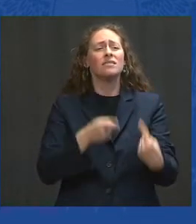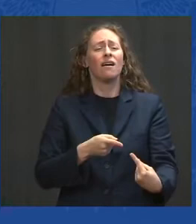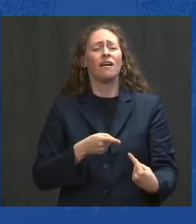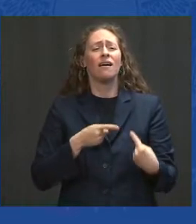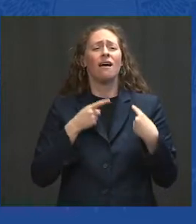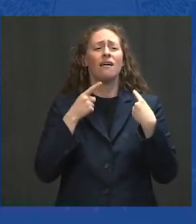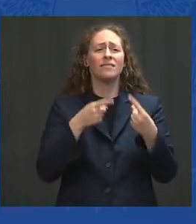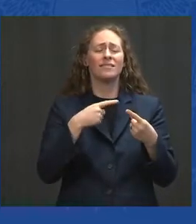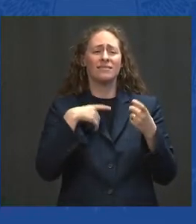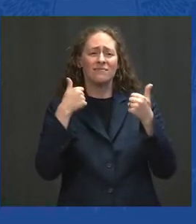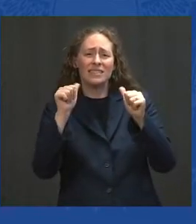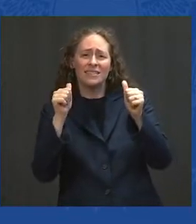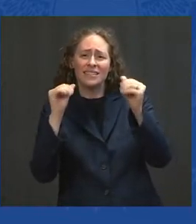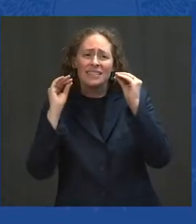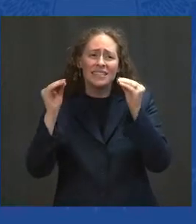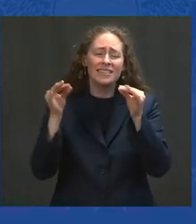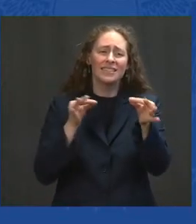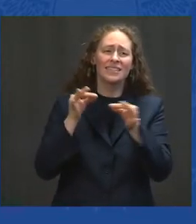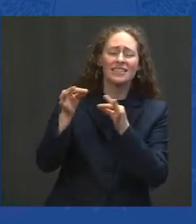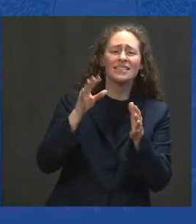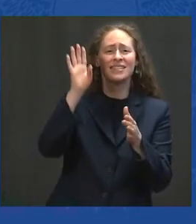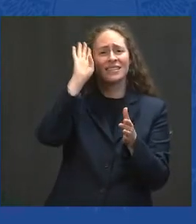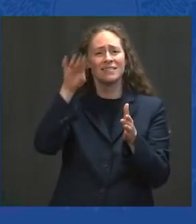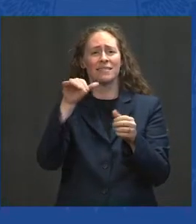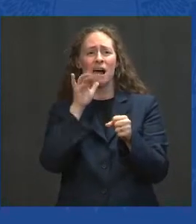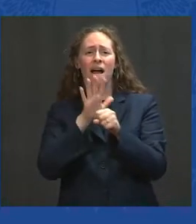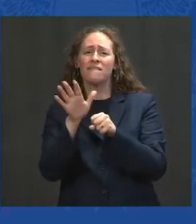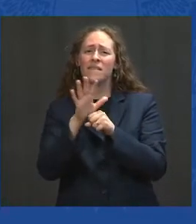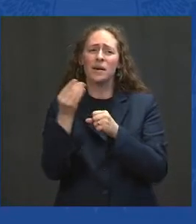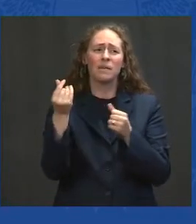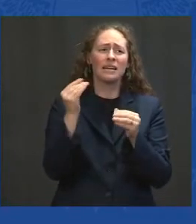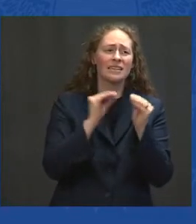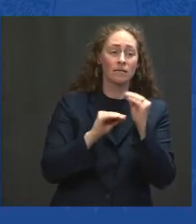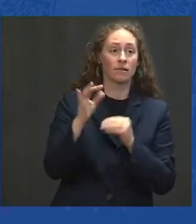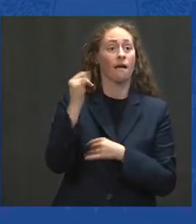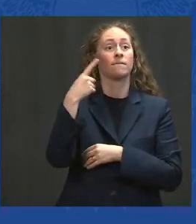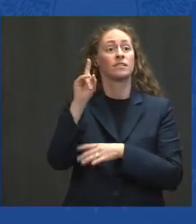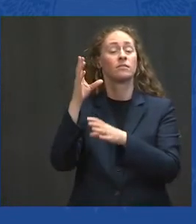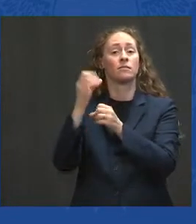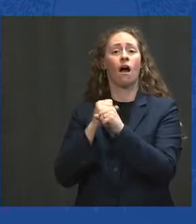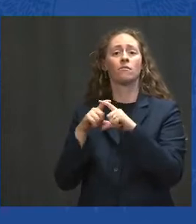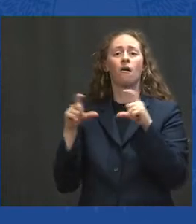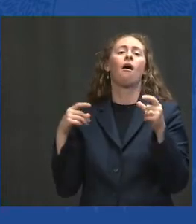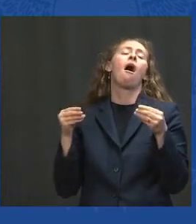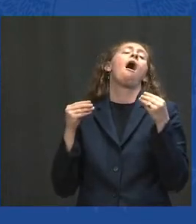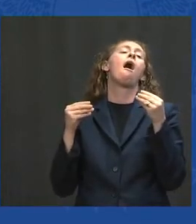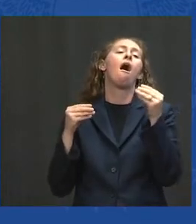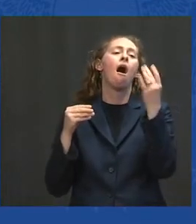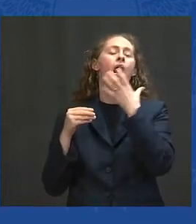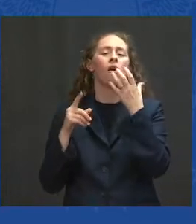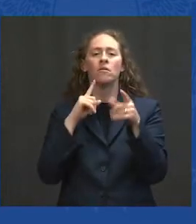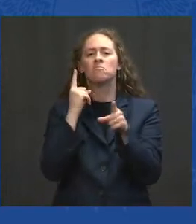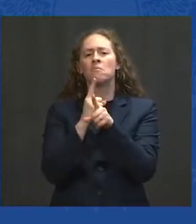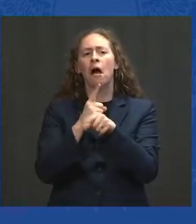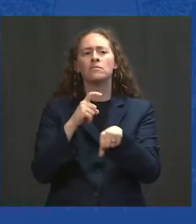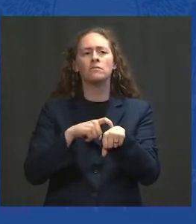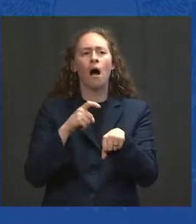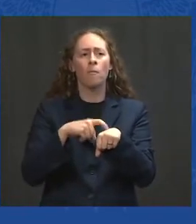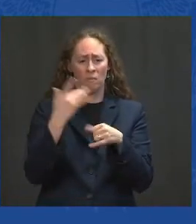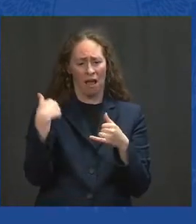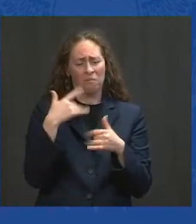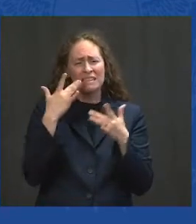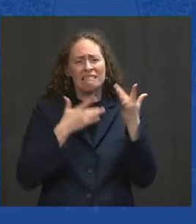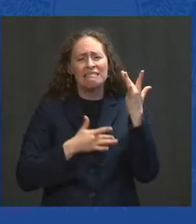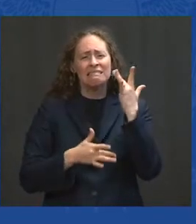minds. This first CTC payment has come at the exact moment when we need it most.